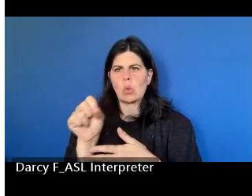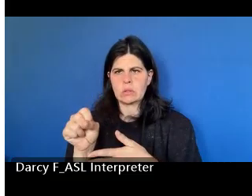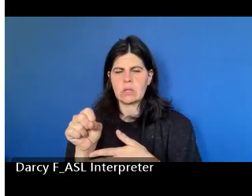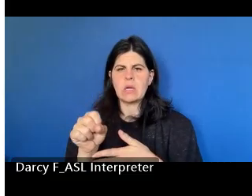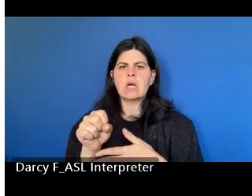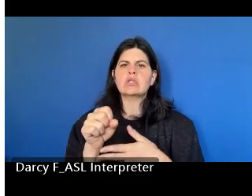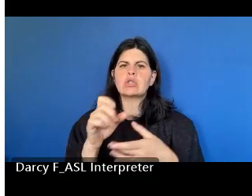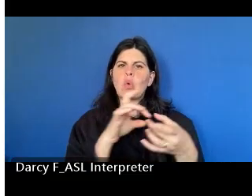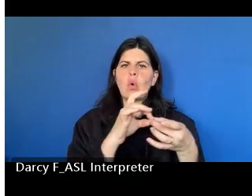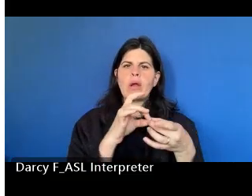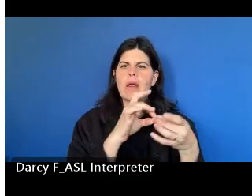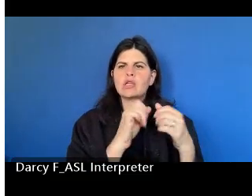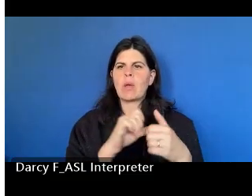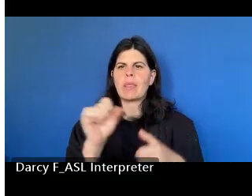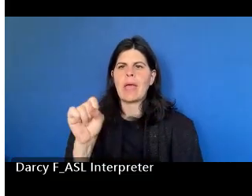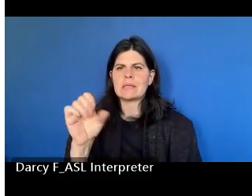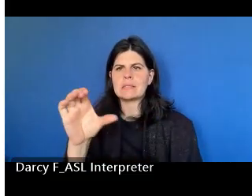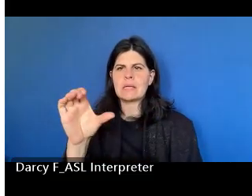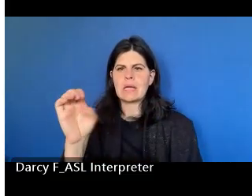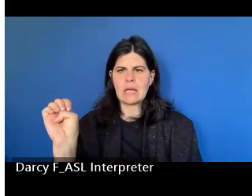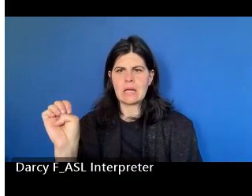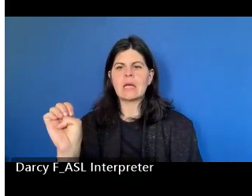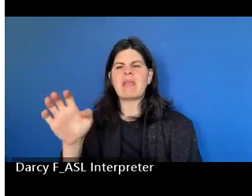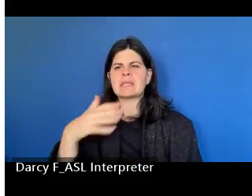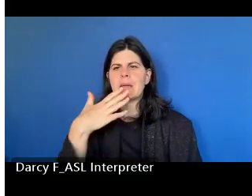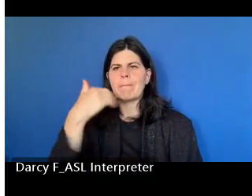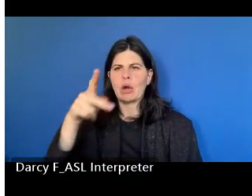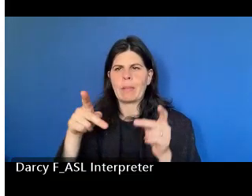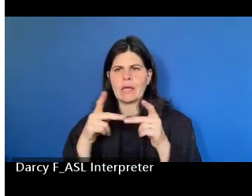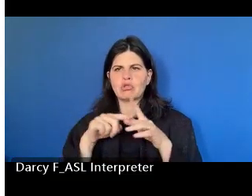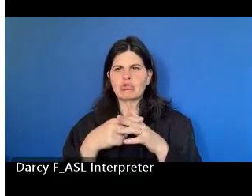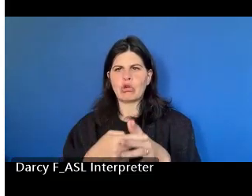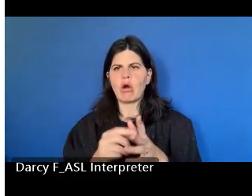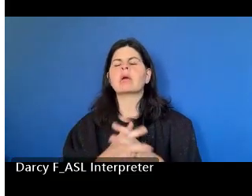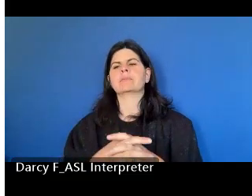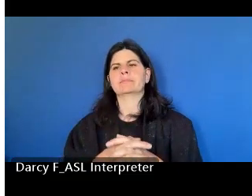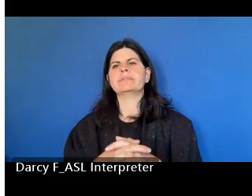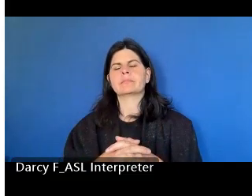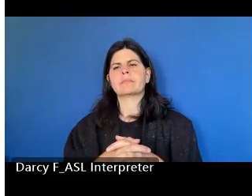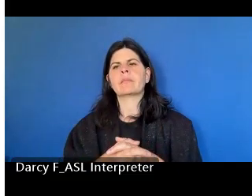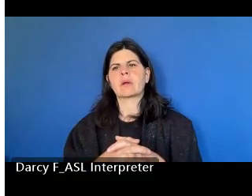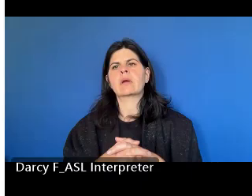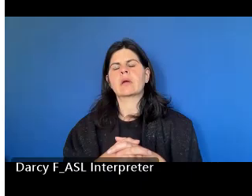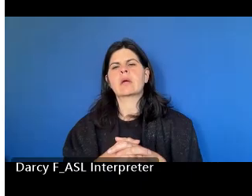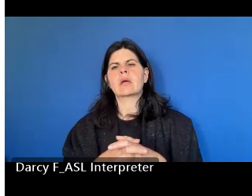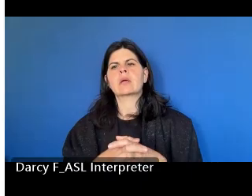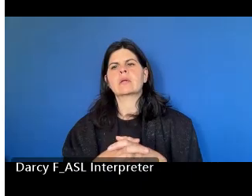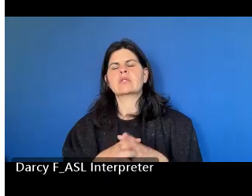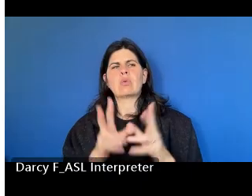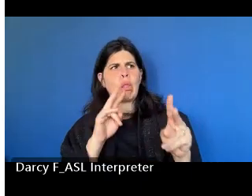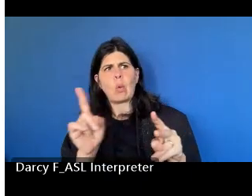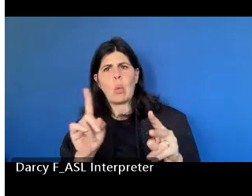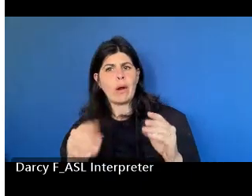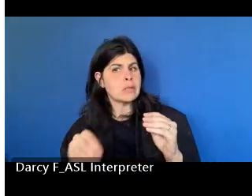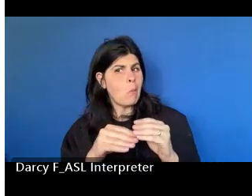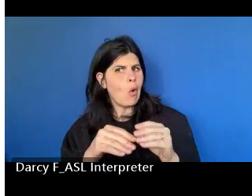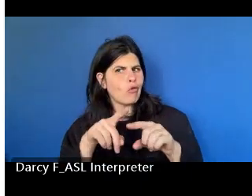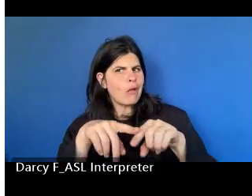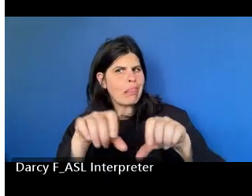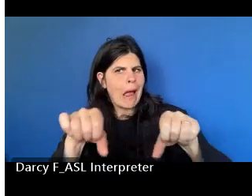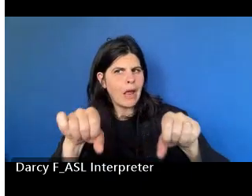SCE would be a better place to start in terms of looking at where there's a more reliable grid.